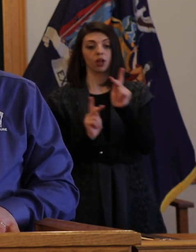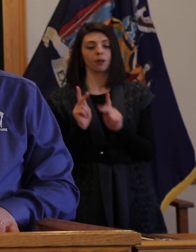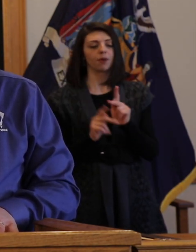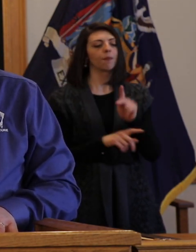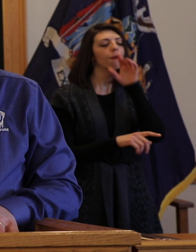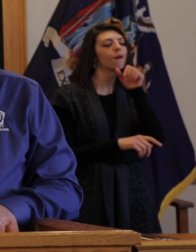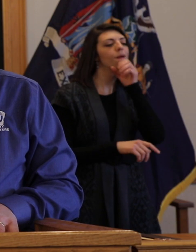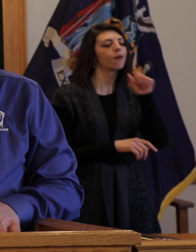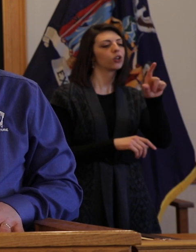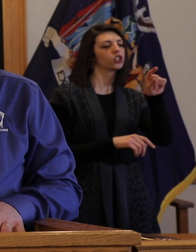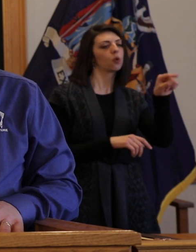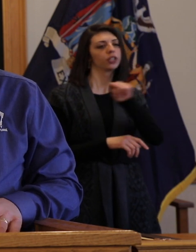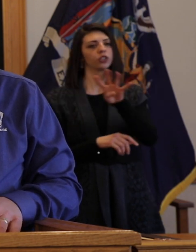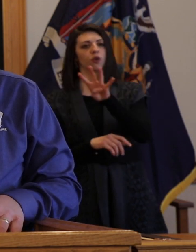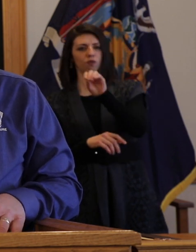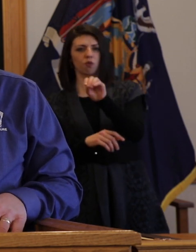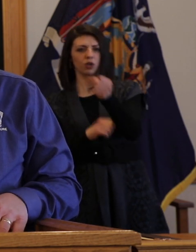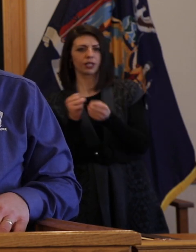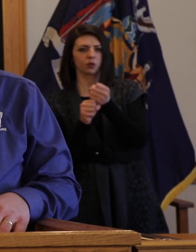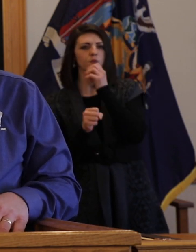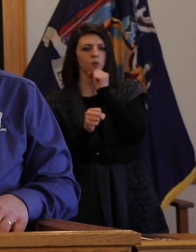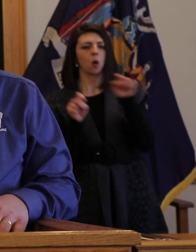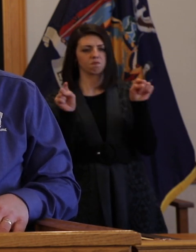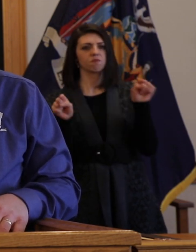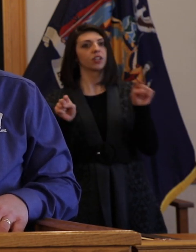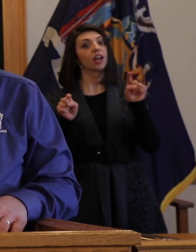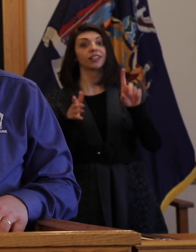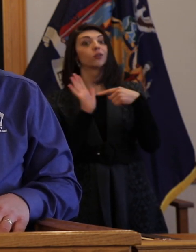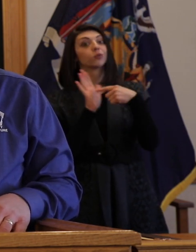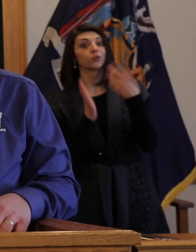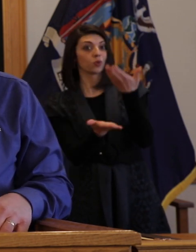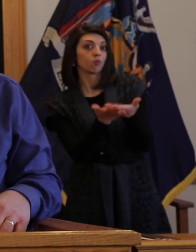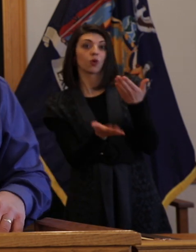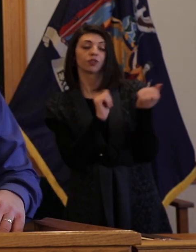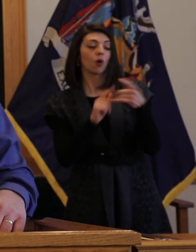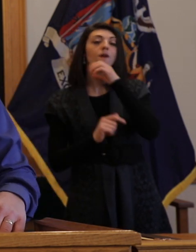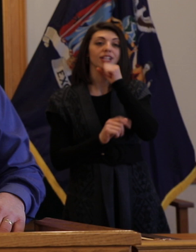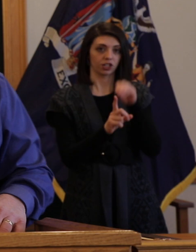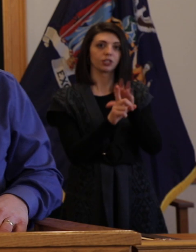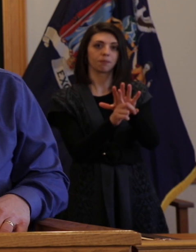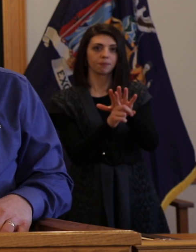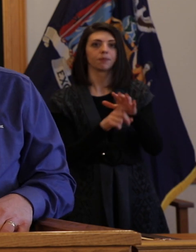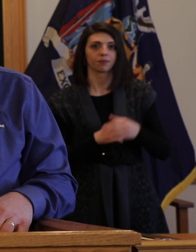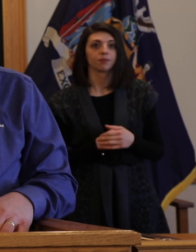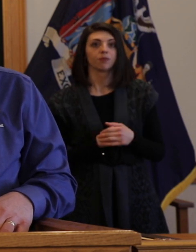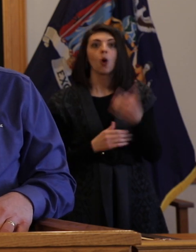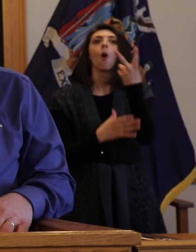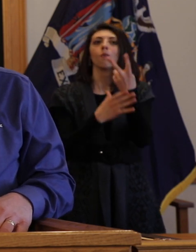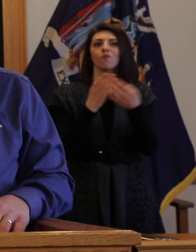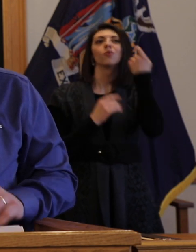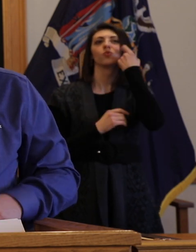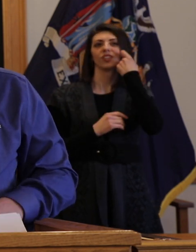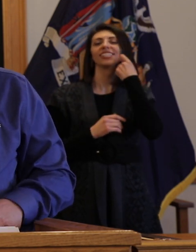40 years old. This further demonstrates that all ages are at risk. Both had recently returned from international and